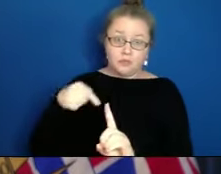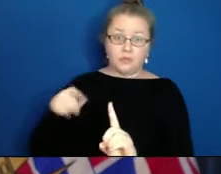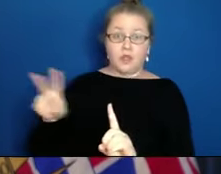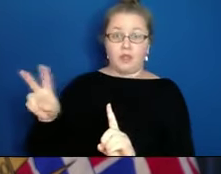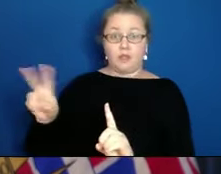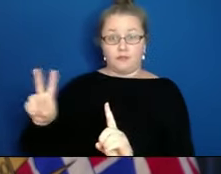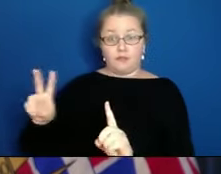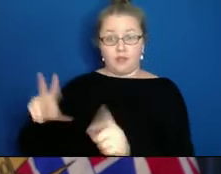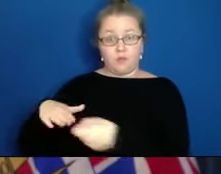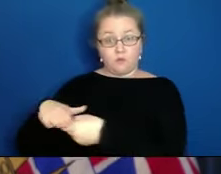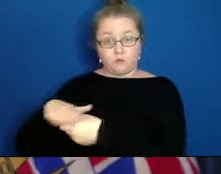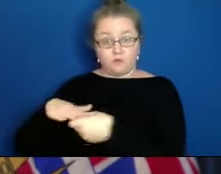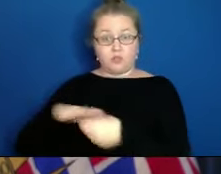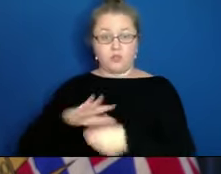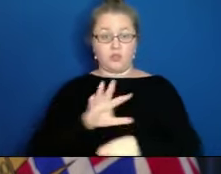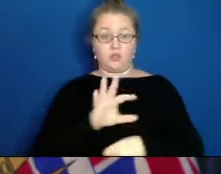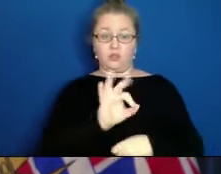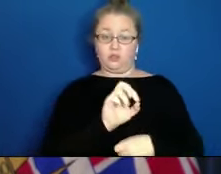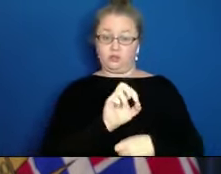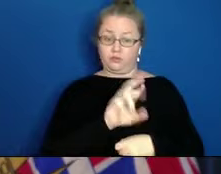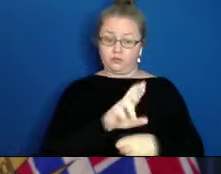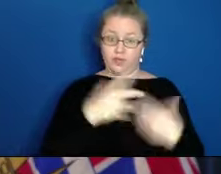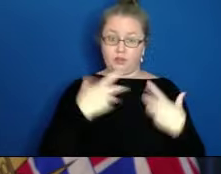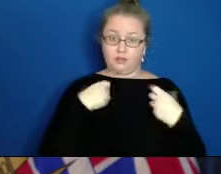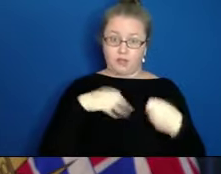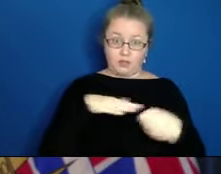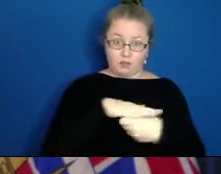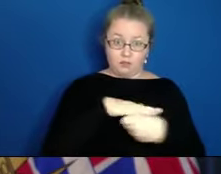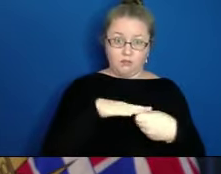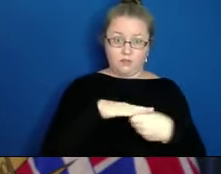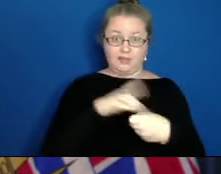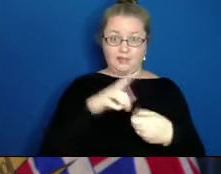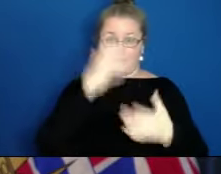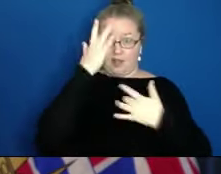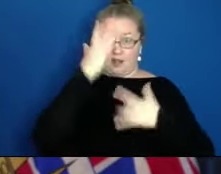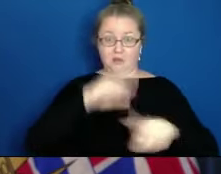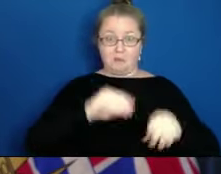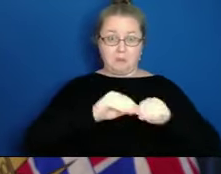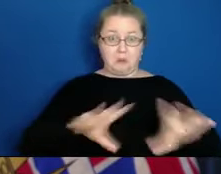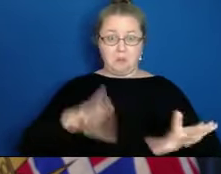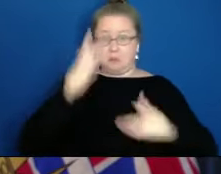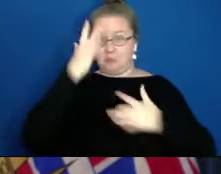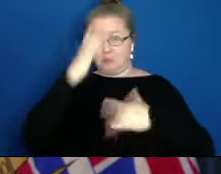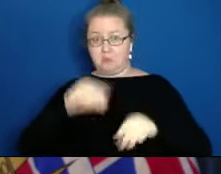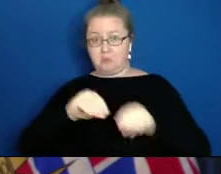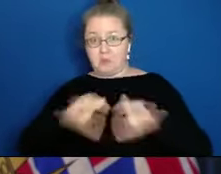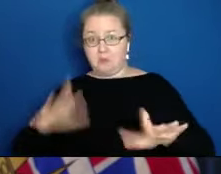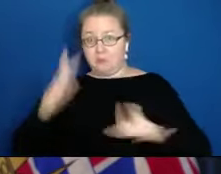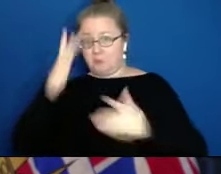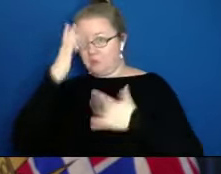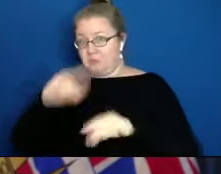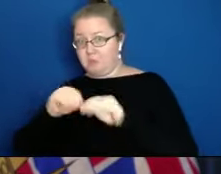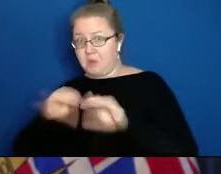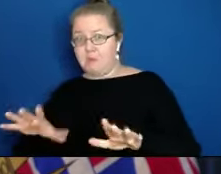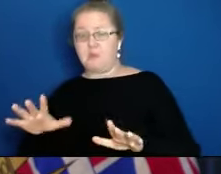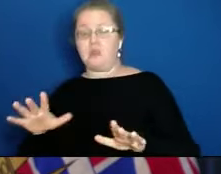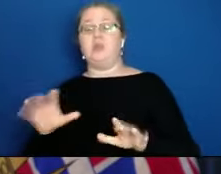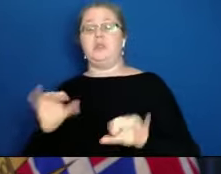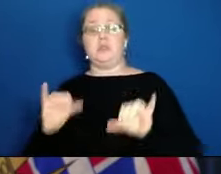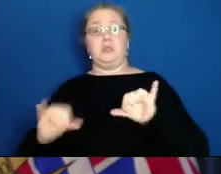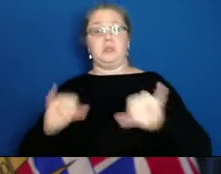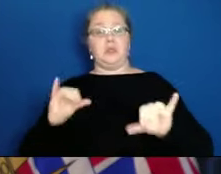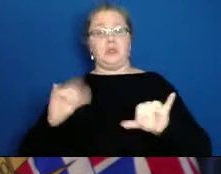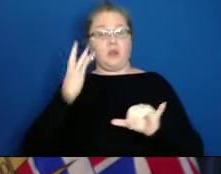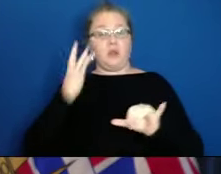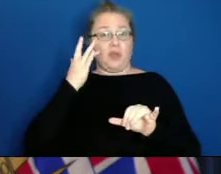and Fraser Health Region, where we have seen a lot of transmission in the recent weeks related to spillover into workplaces,